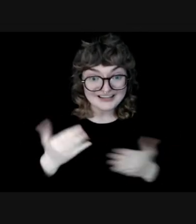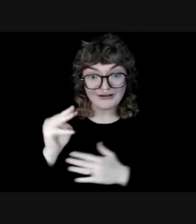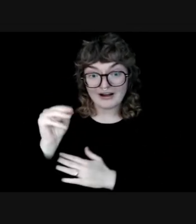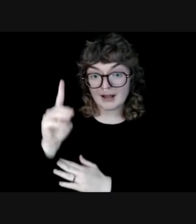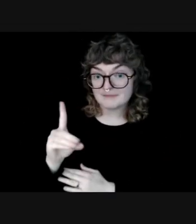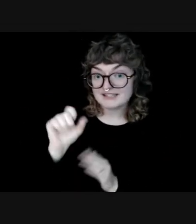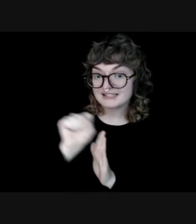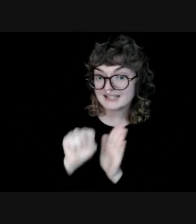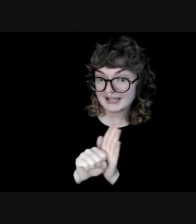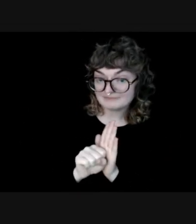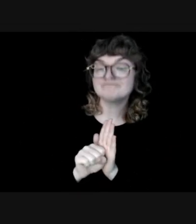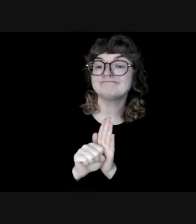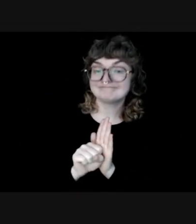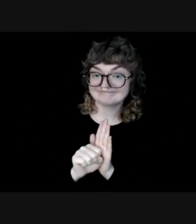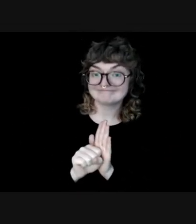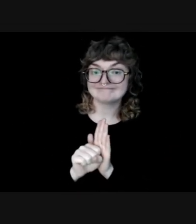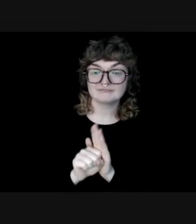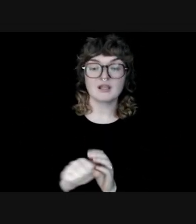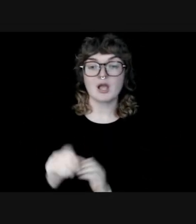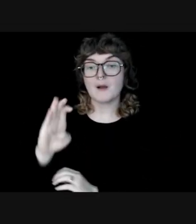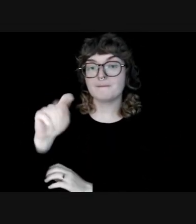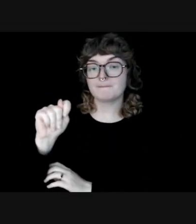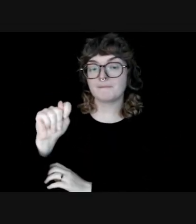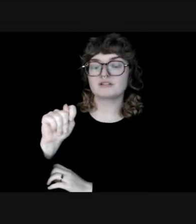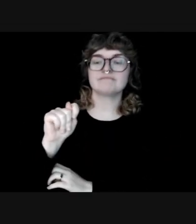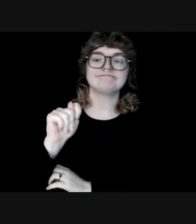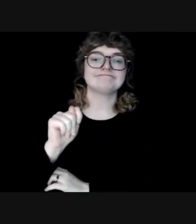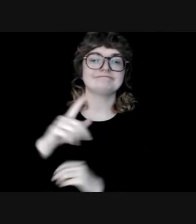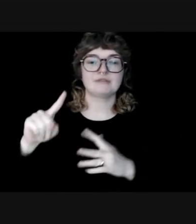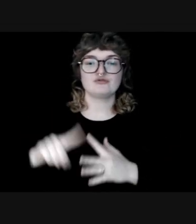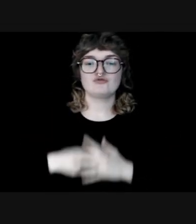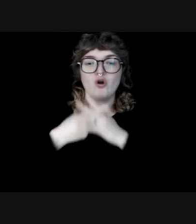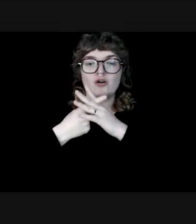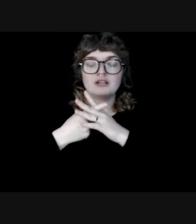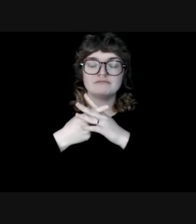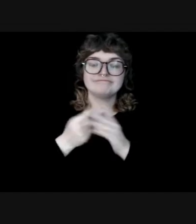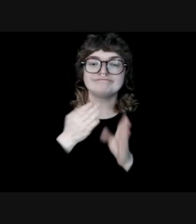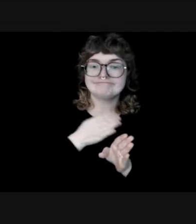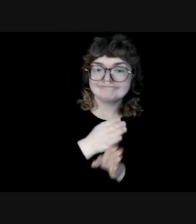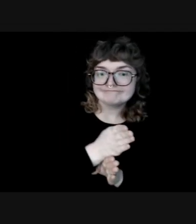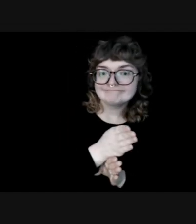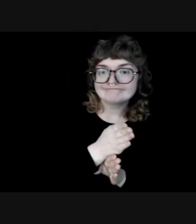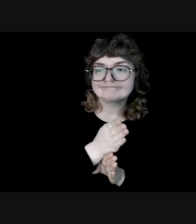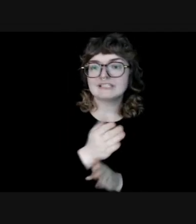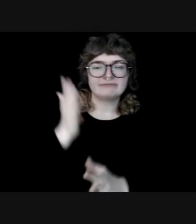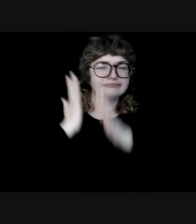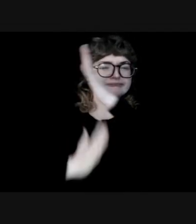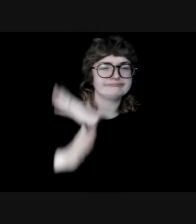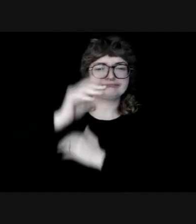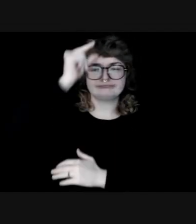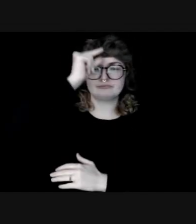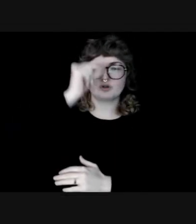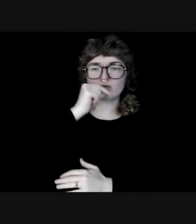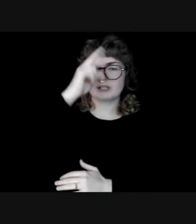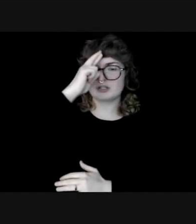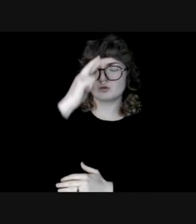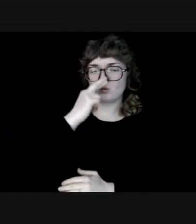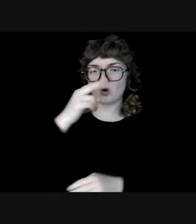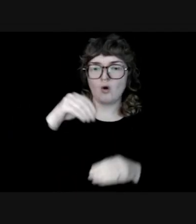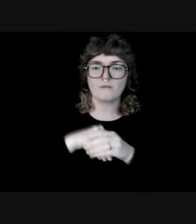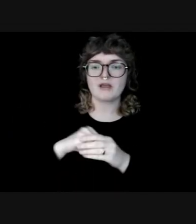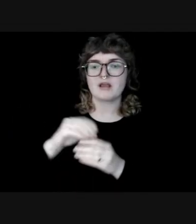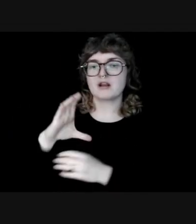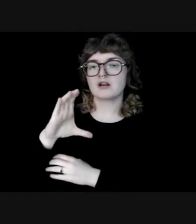Bert Cumero began his history career studying ancient Greece and Rome at the University of Maryland College Park, but moved on to